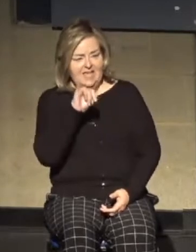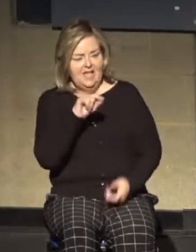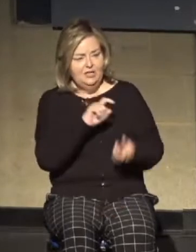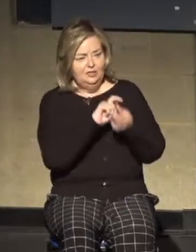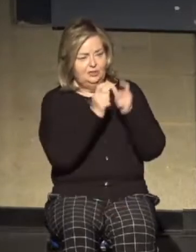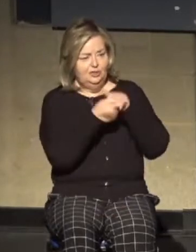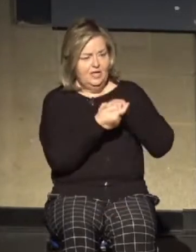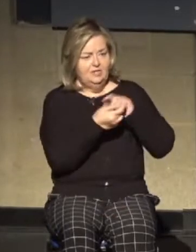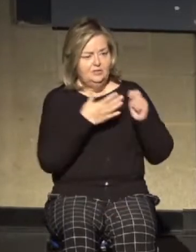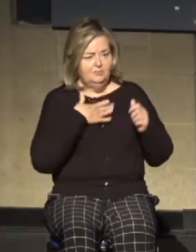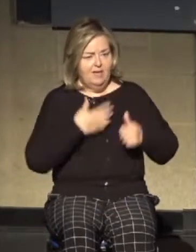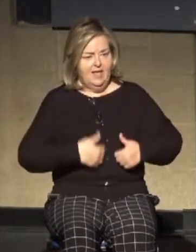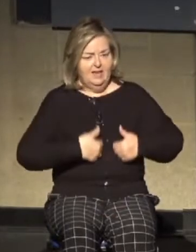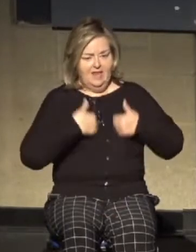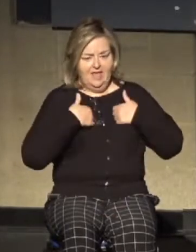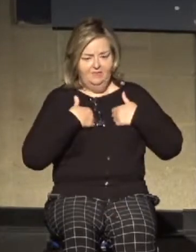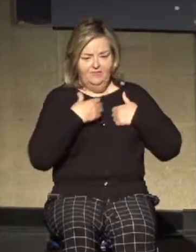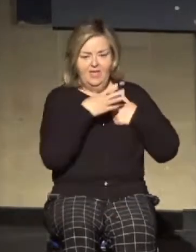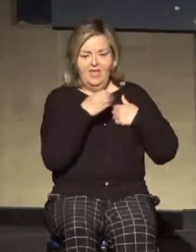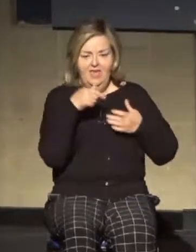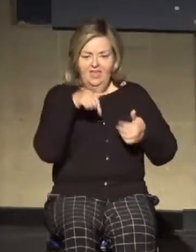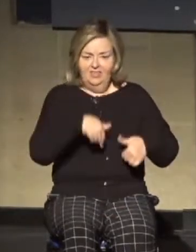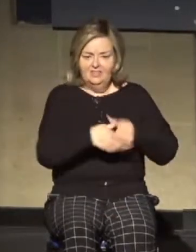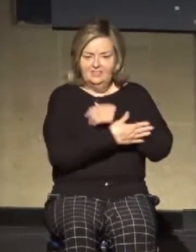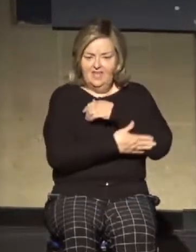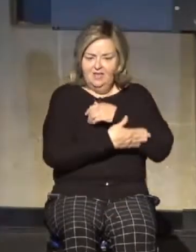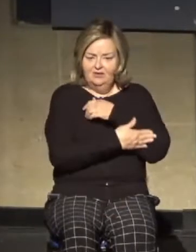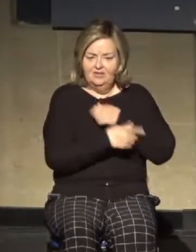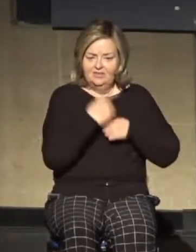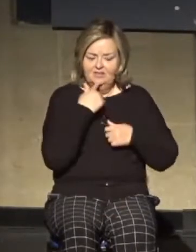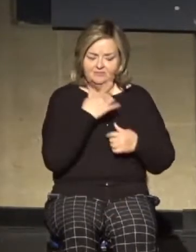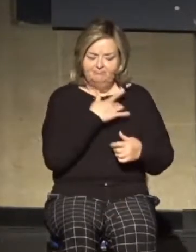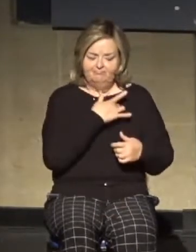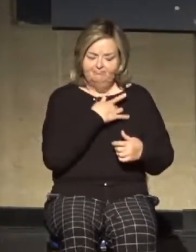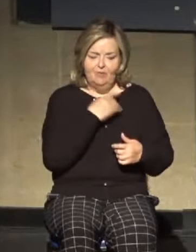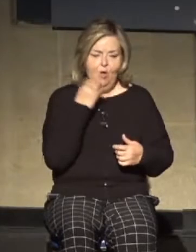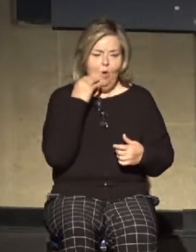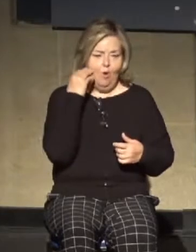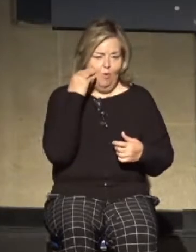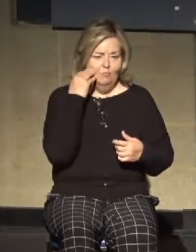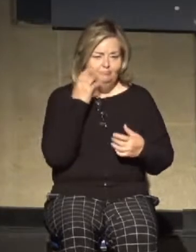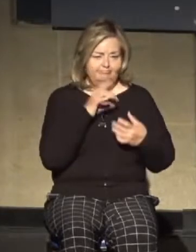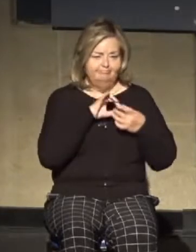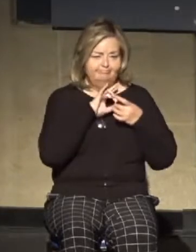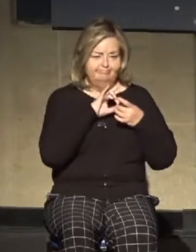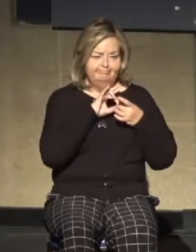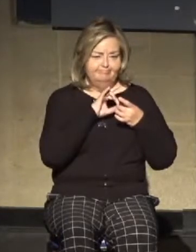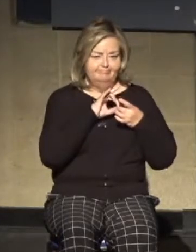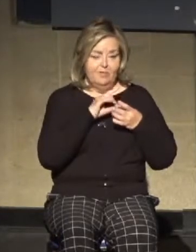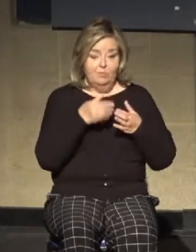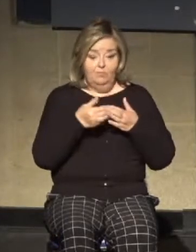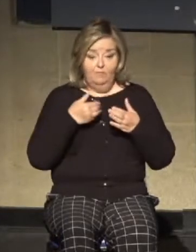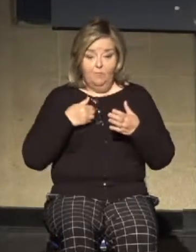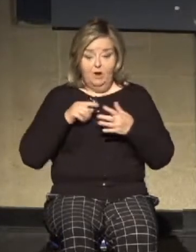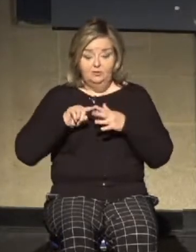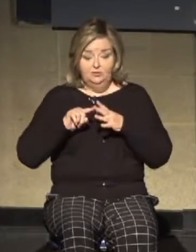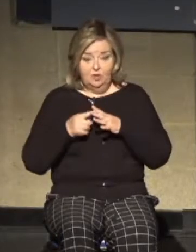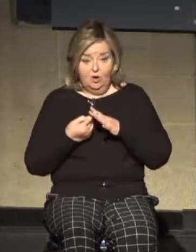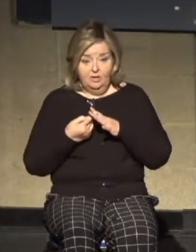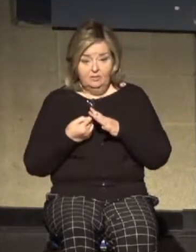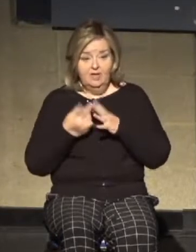in the county that will forever be home in my heart. But before I begin, I want to take a moment to